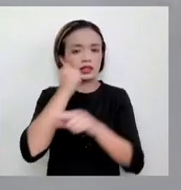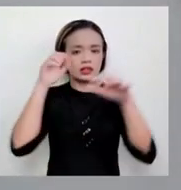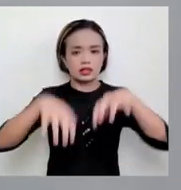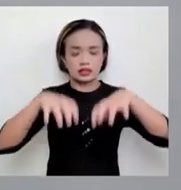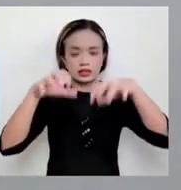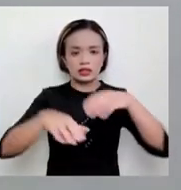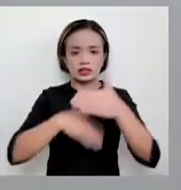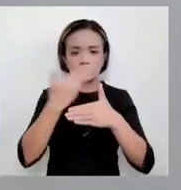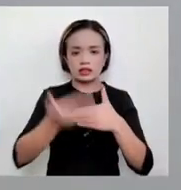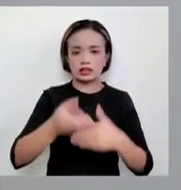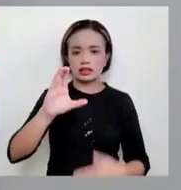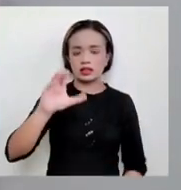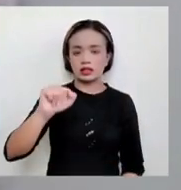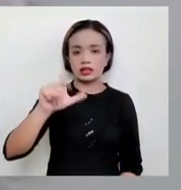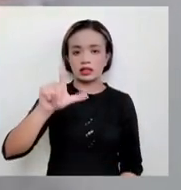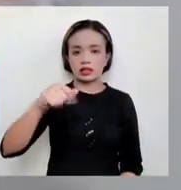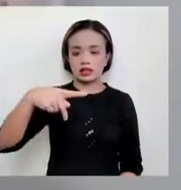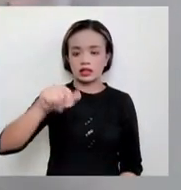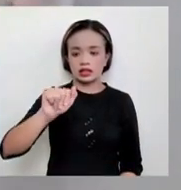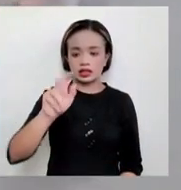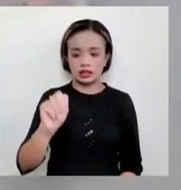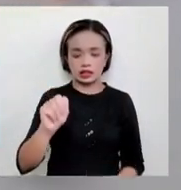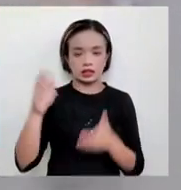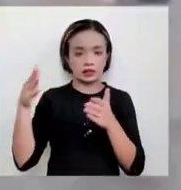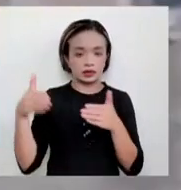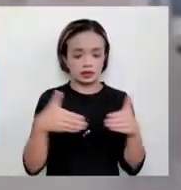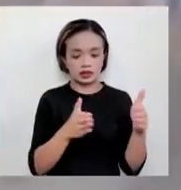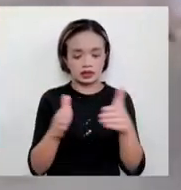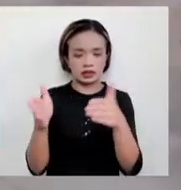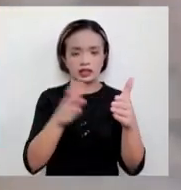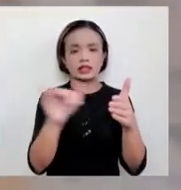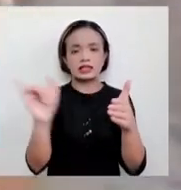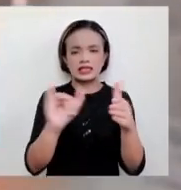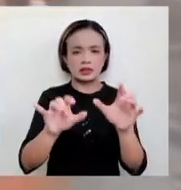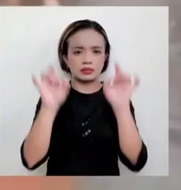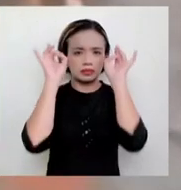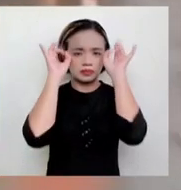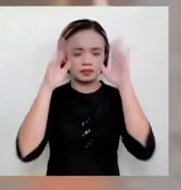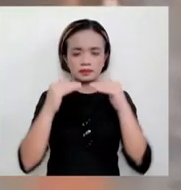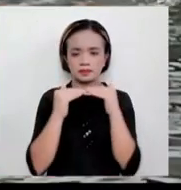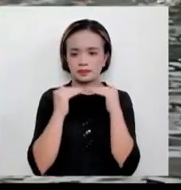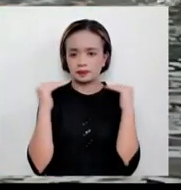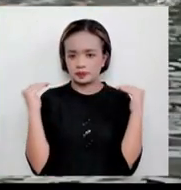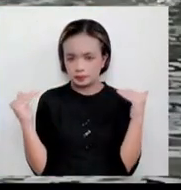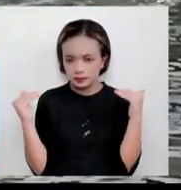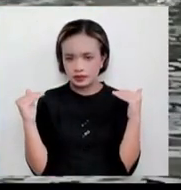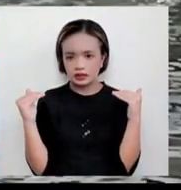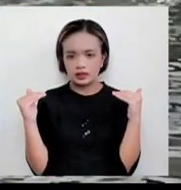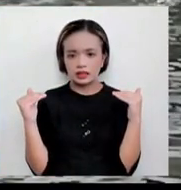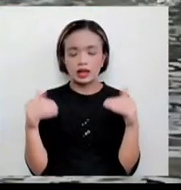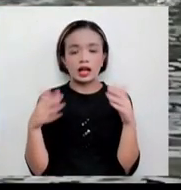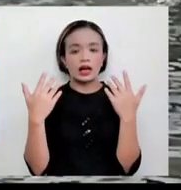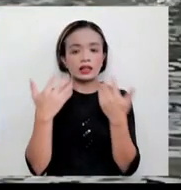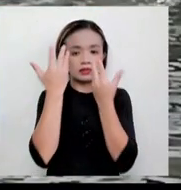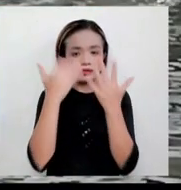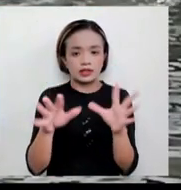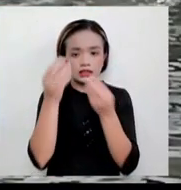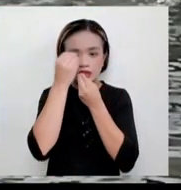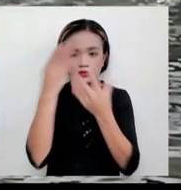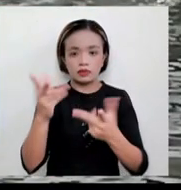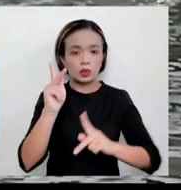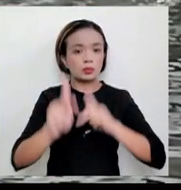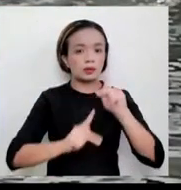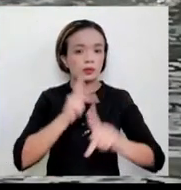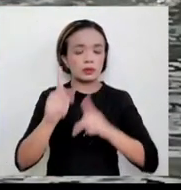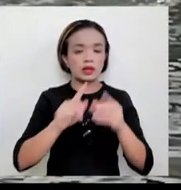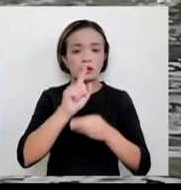the Pangalaan and Bucayao rivers are also at critical levels, and residents have been notified to be alert and prepared to